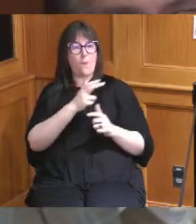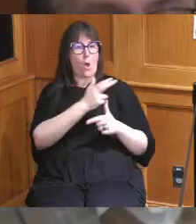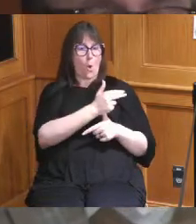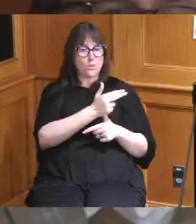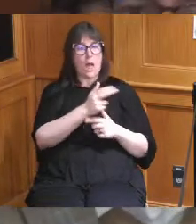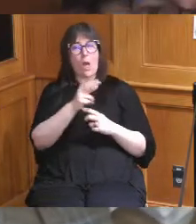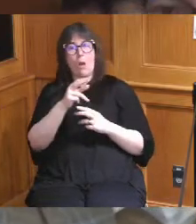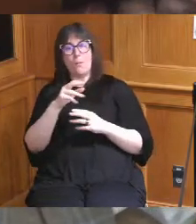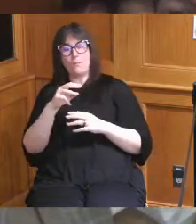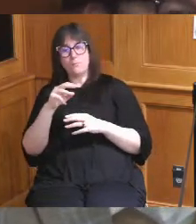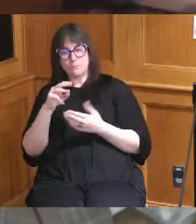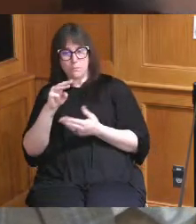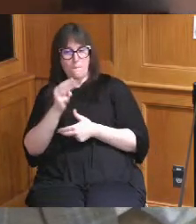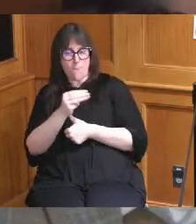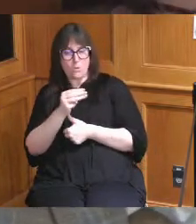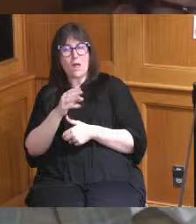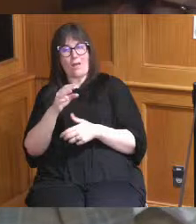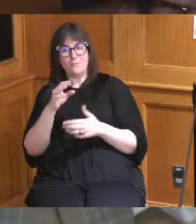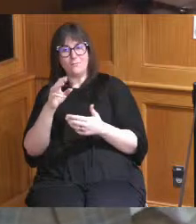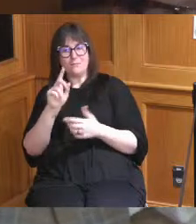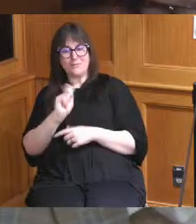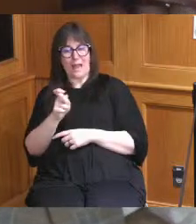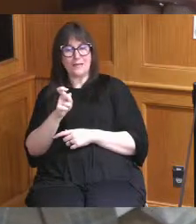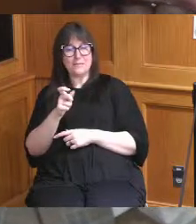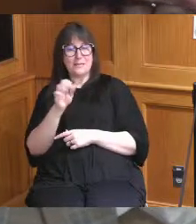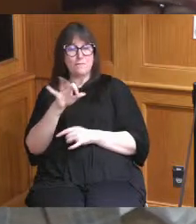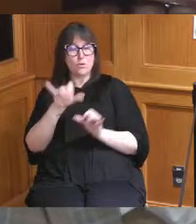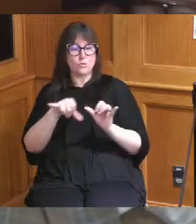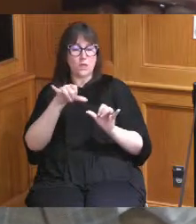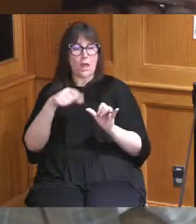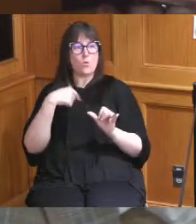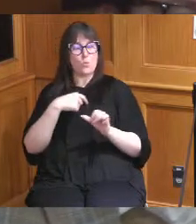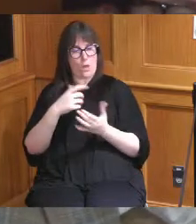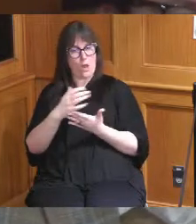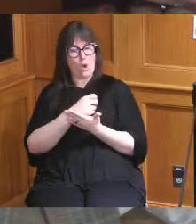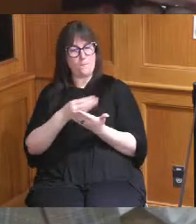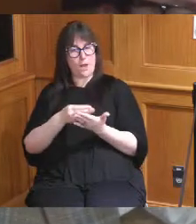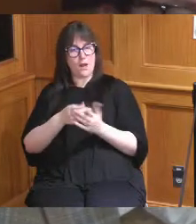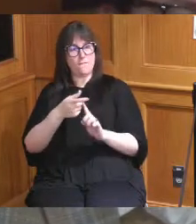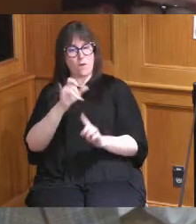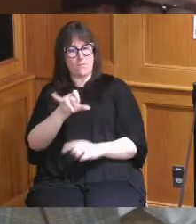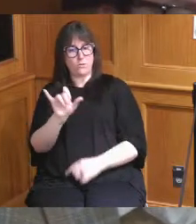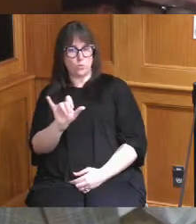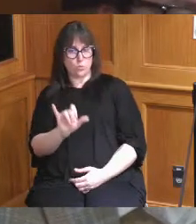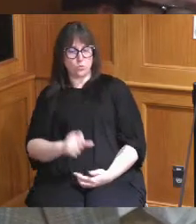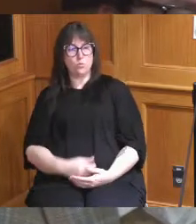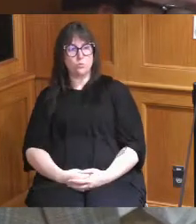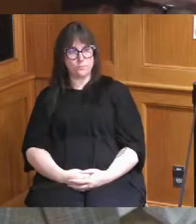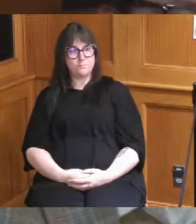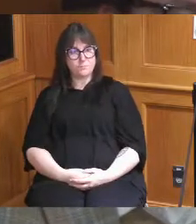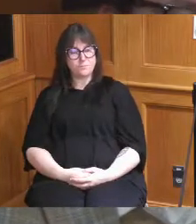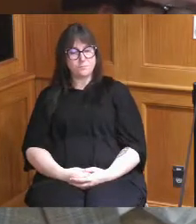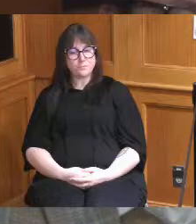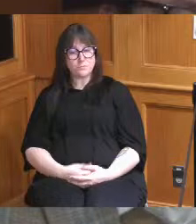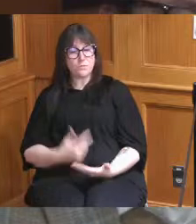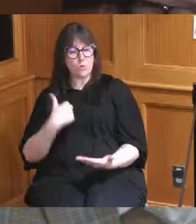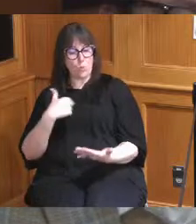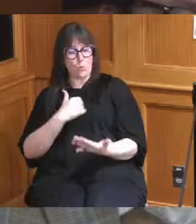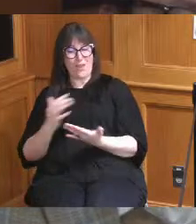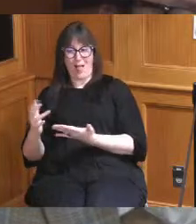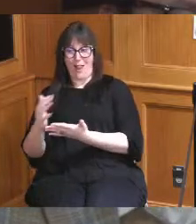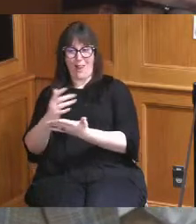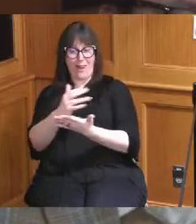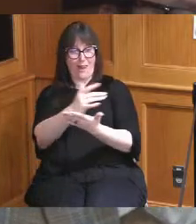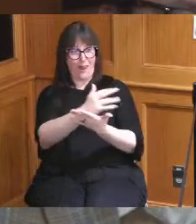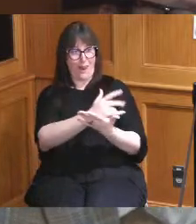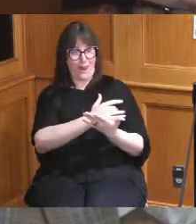one of the hotels or throughout the county, we make some money off of that as well. And so we collect all these